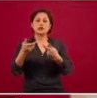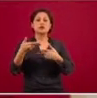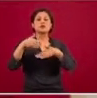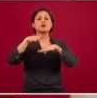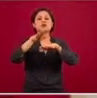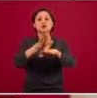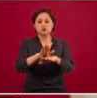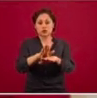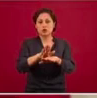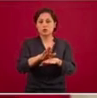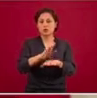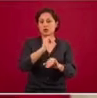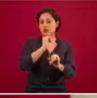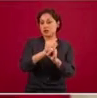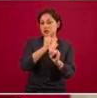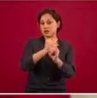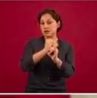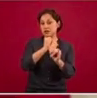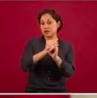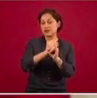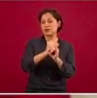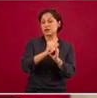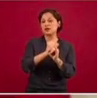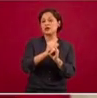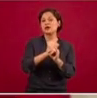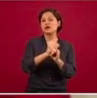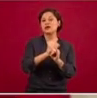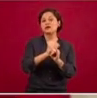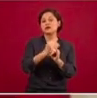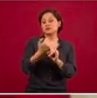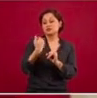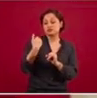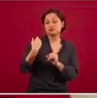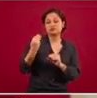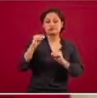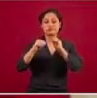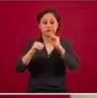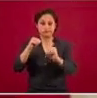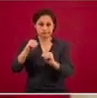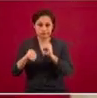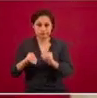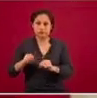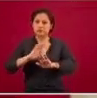And talking about the hospital conversion program, we have a